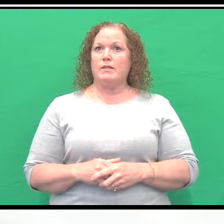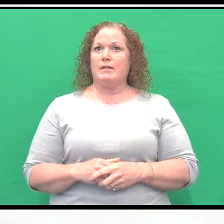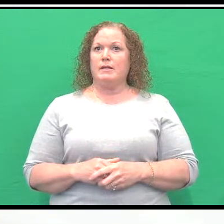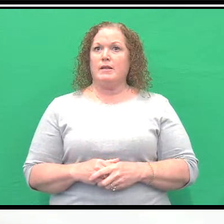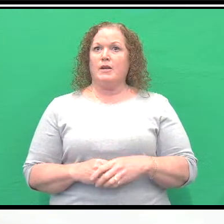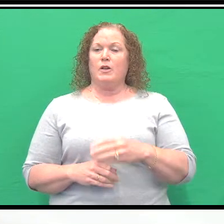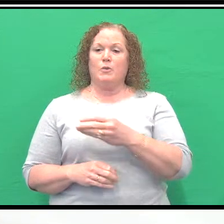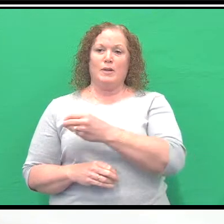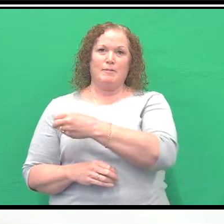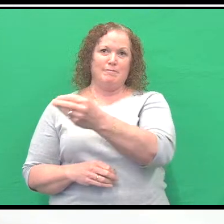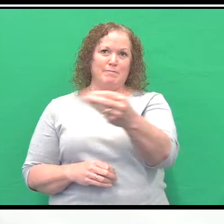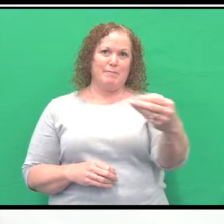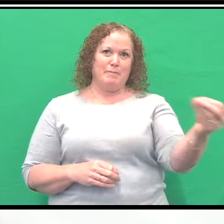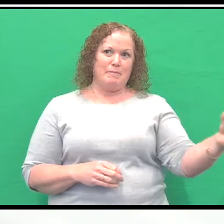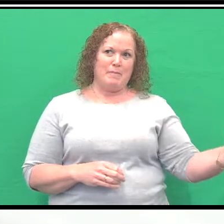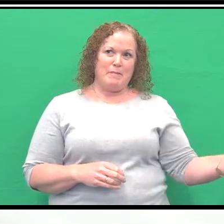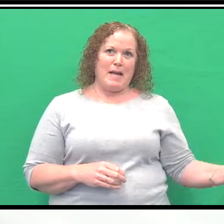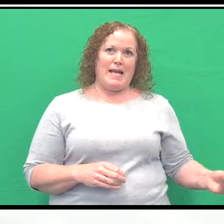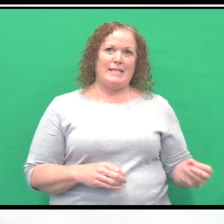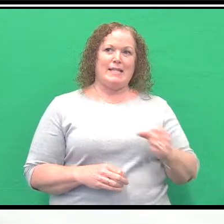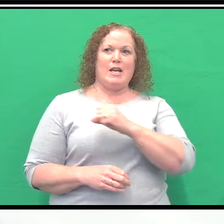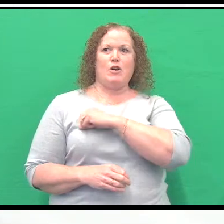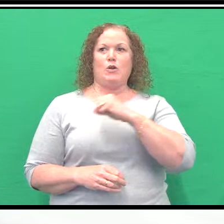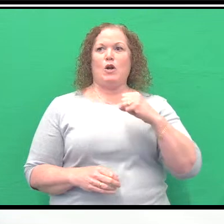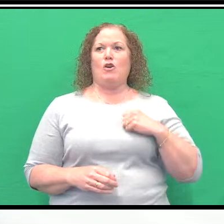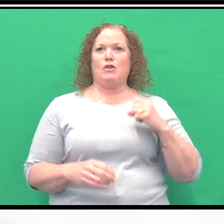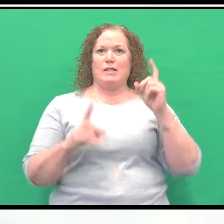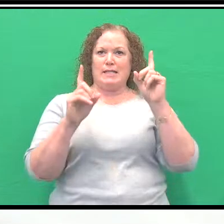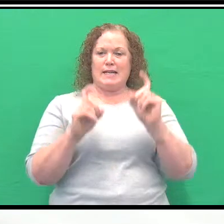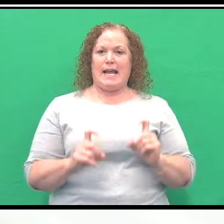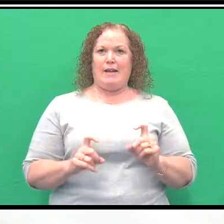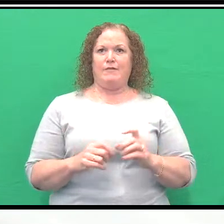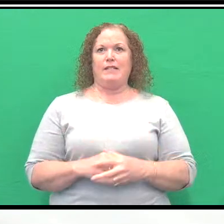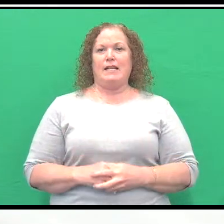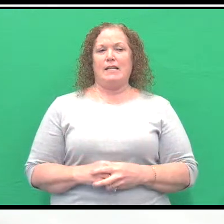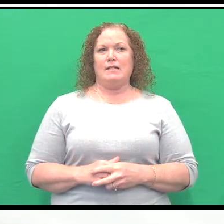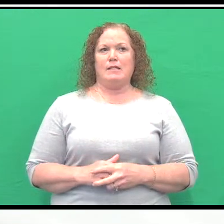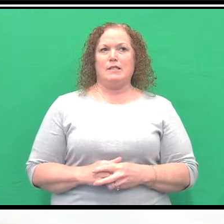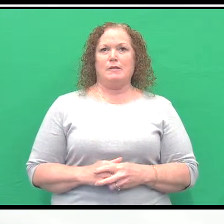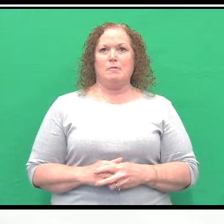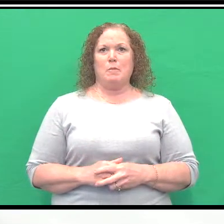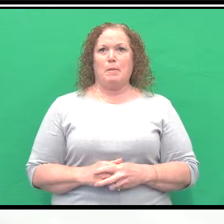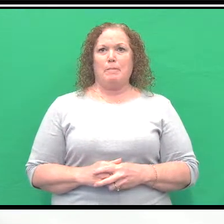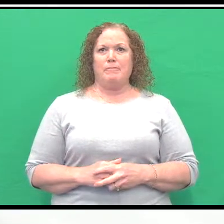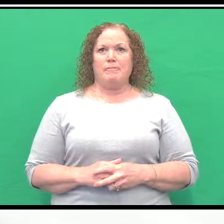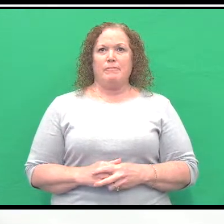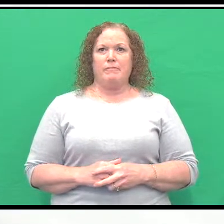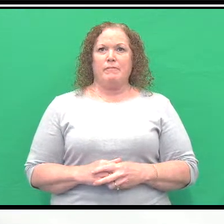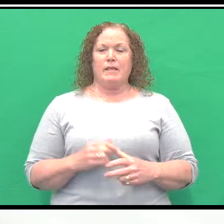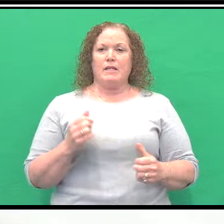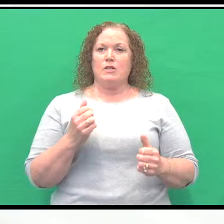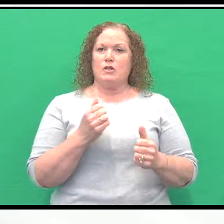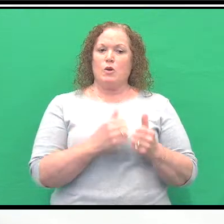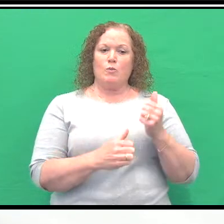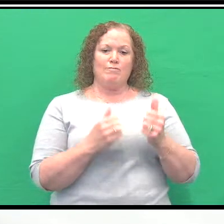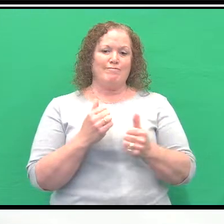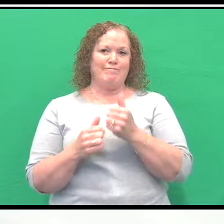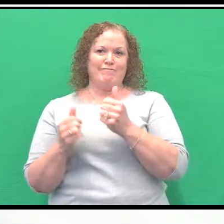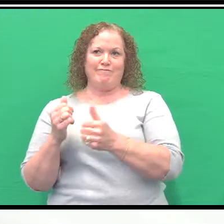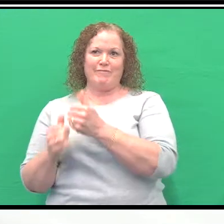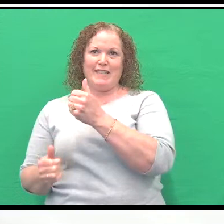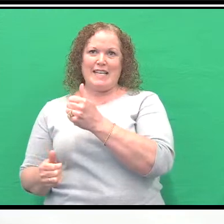tests, so thank you, Renee, and her department worked very hard to make that happen. And so each staff member has been given